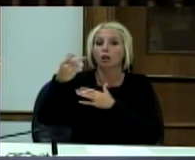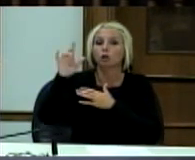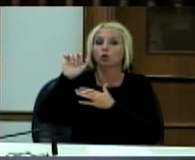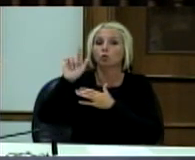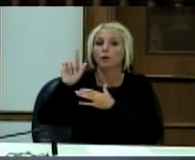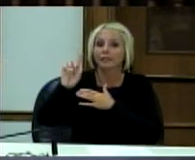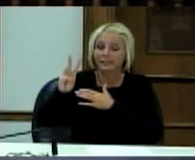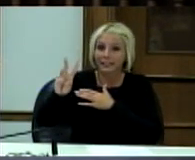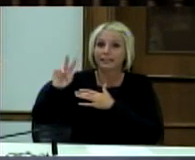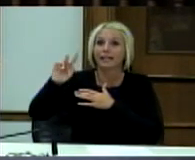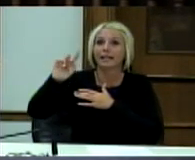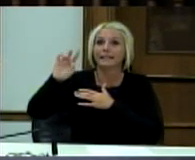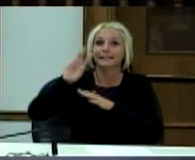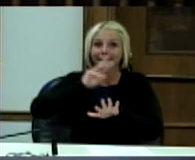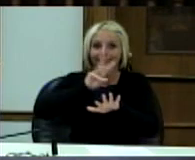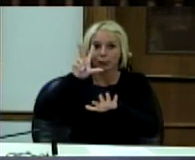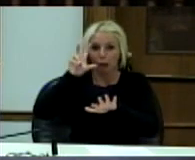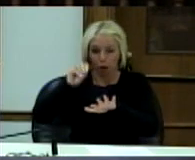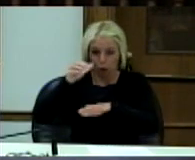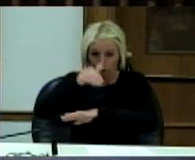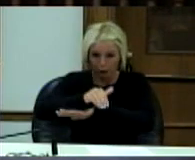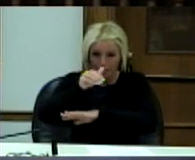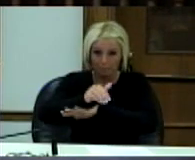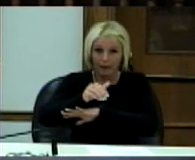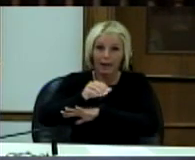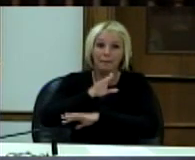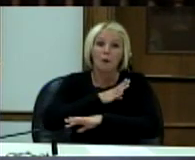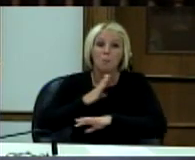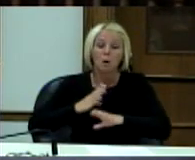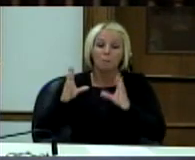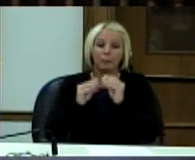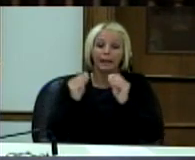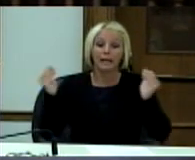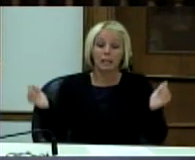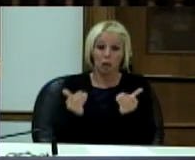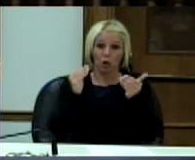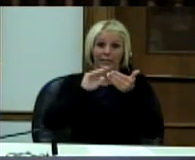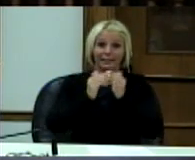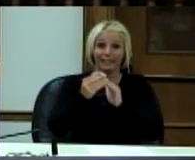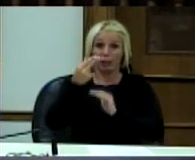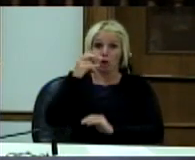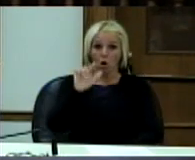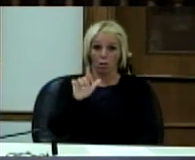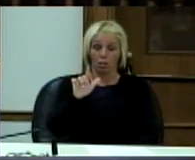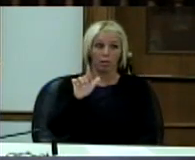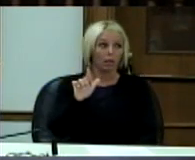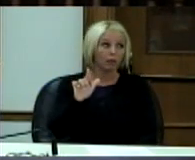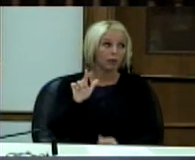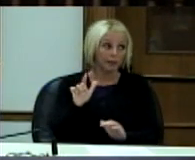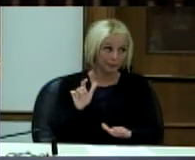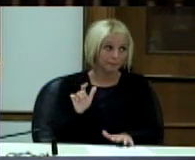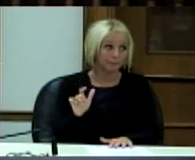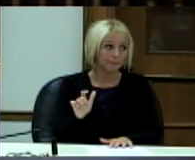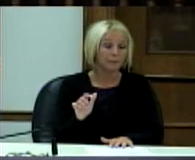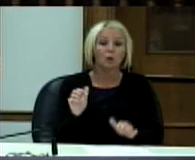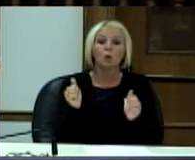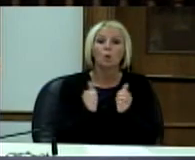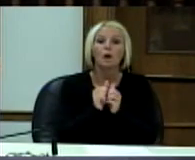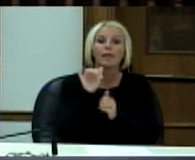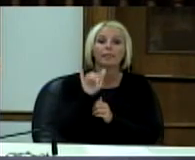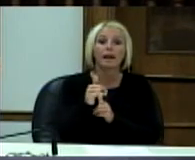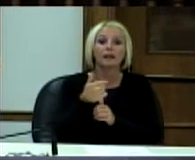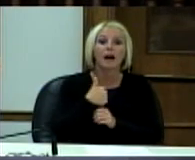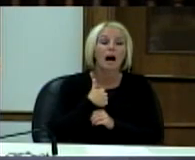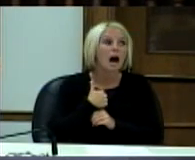at 6:30 PM will be our next regular board meeting, right back here at City Hall Council Chambers.